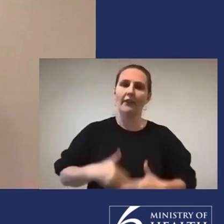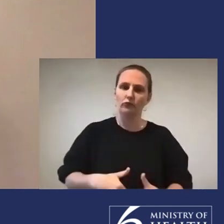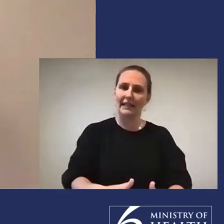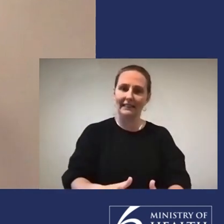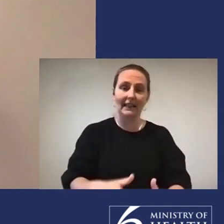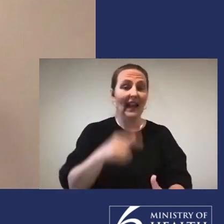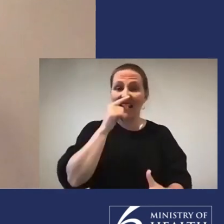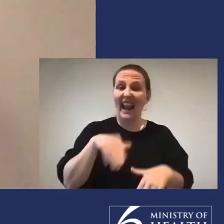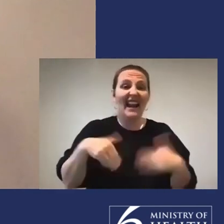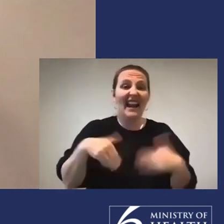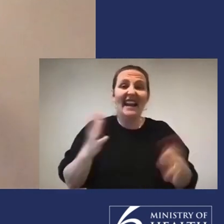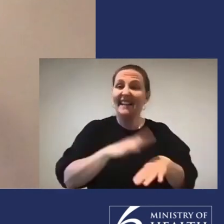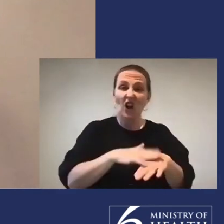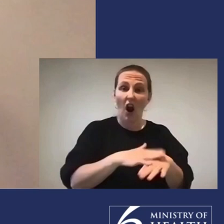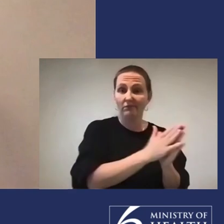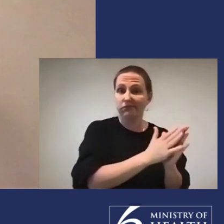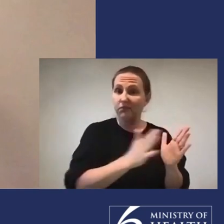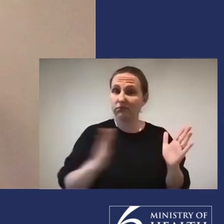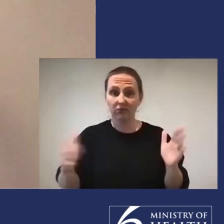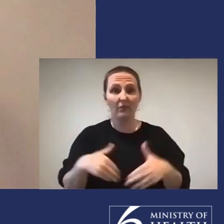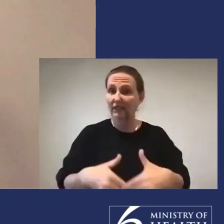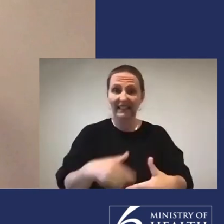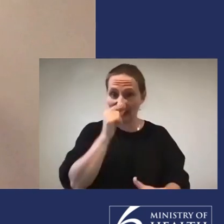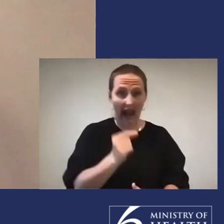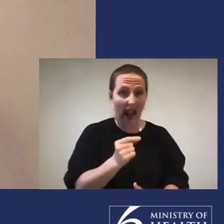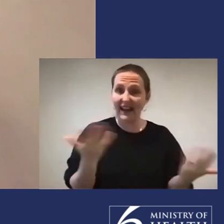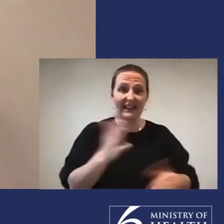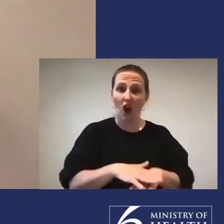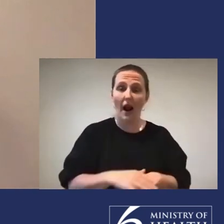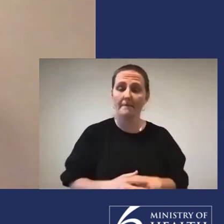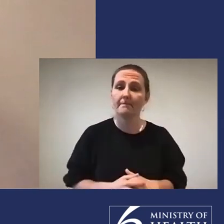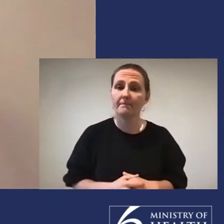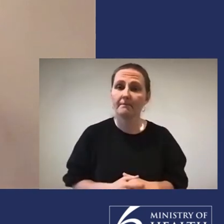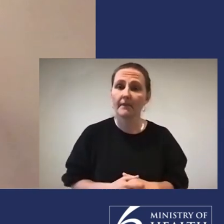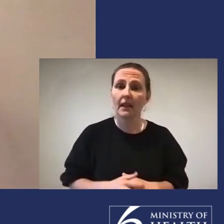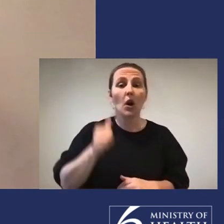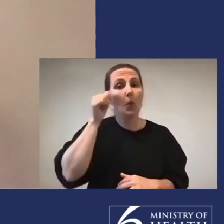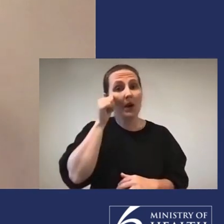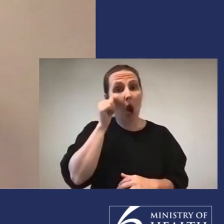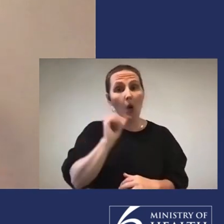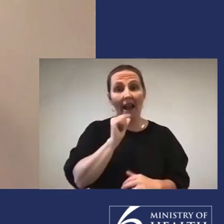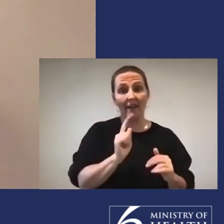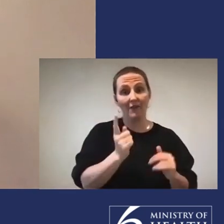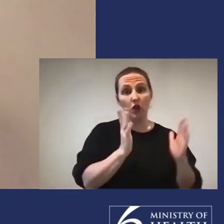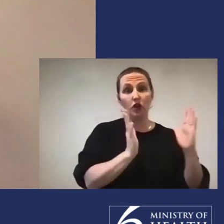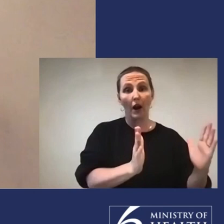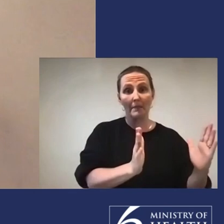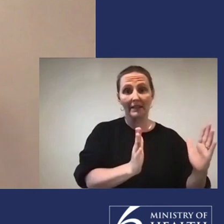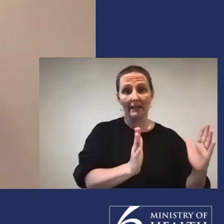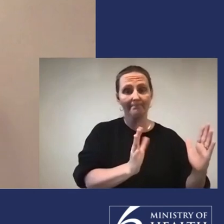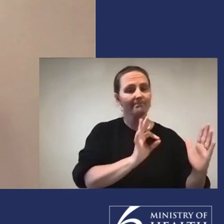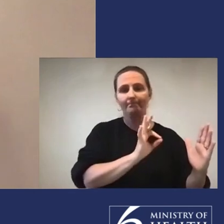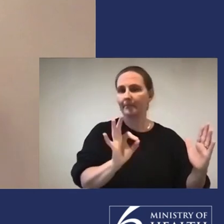stage during the pregnancy. So we know that people who take it in the first trimester are not at added risk